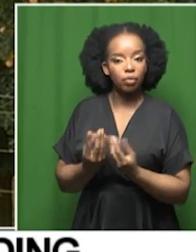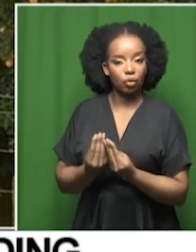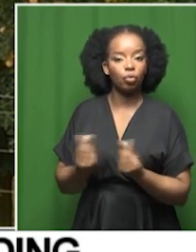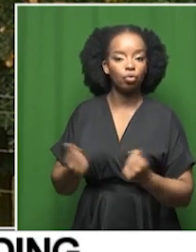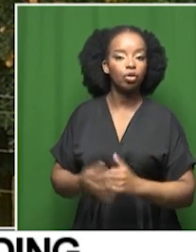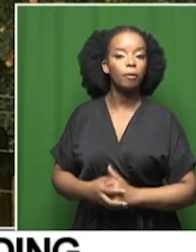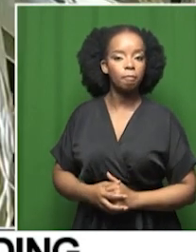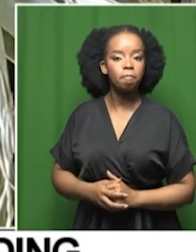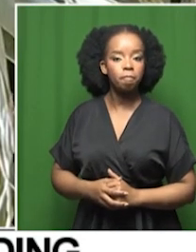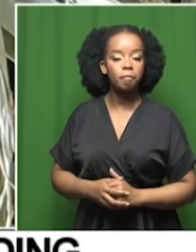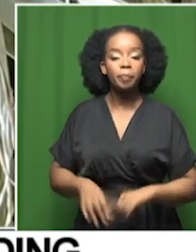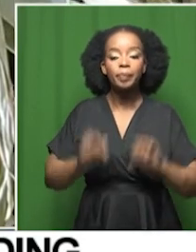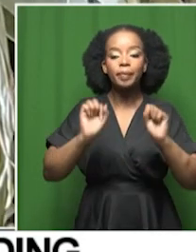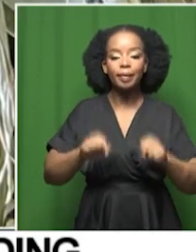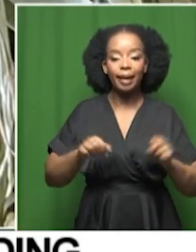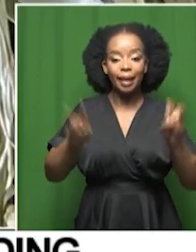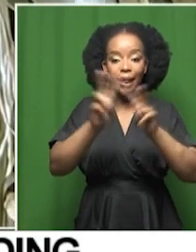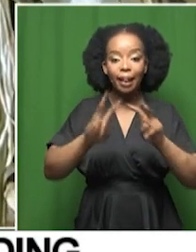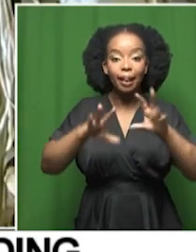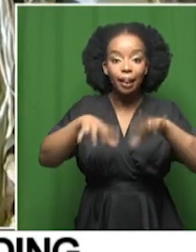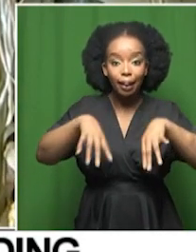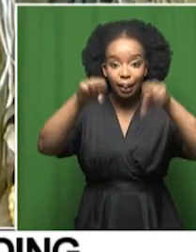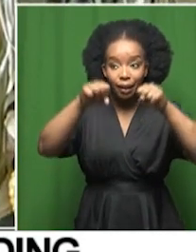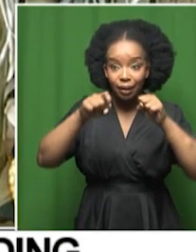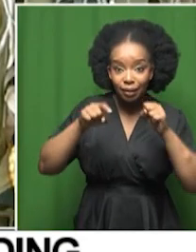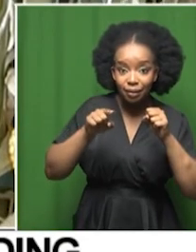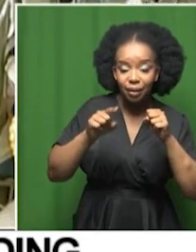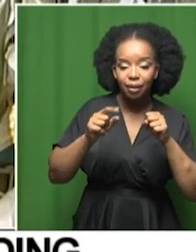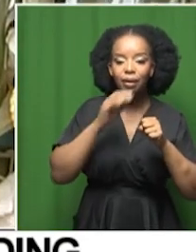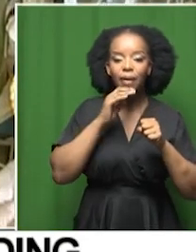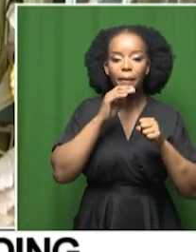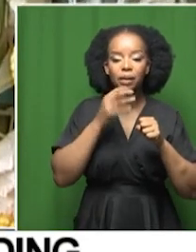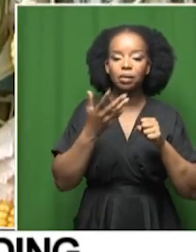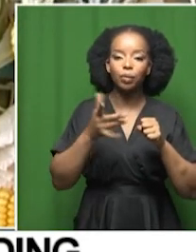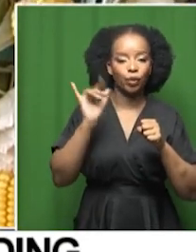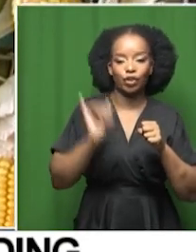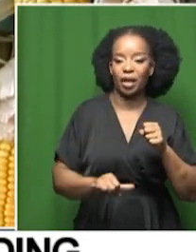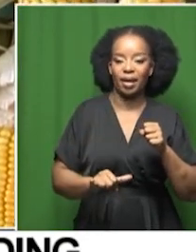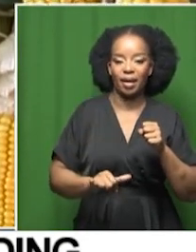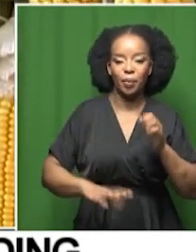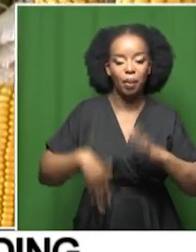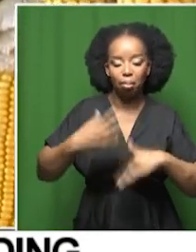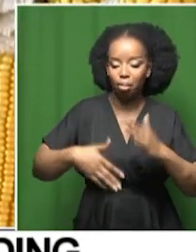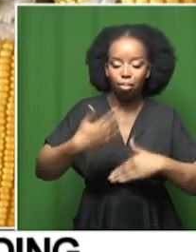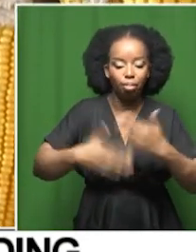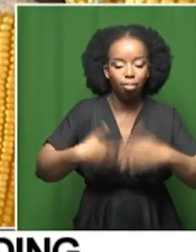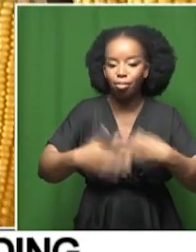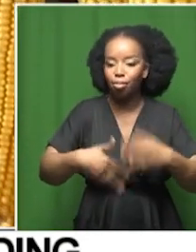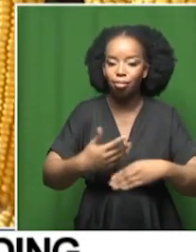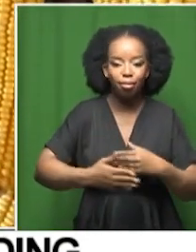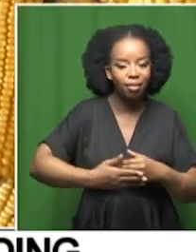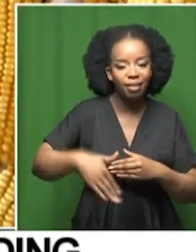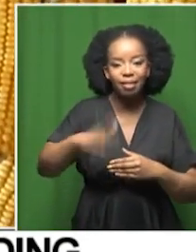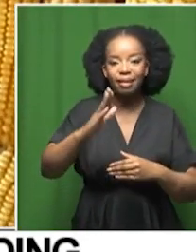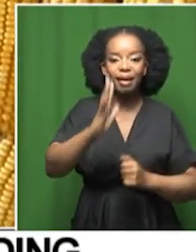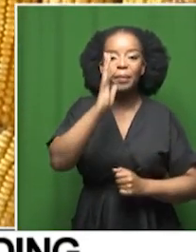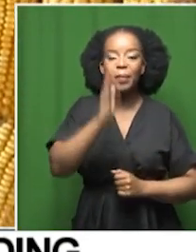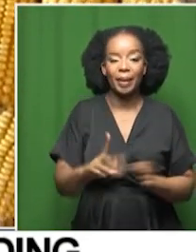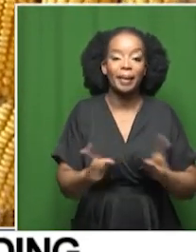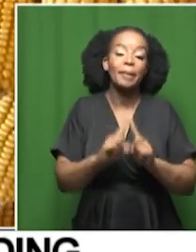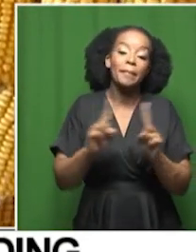load shedding, most likely all indications are that at some level at least is here to stay for the foreseeable future. So the aim is to